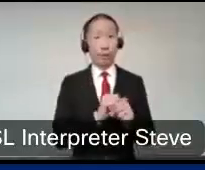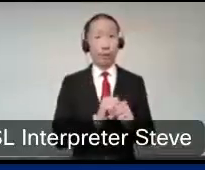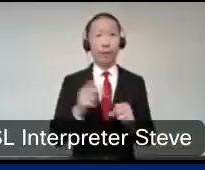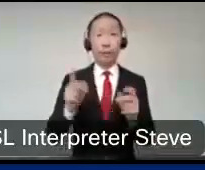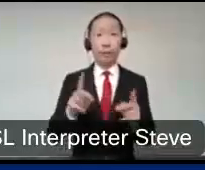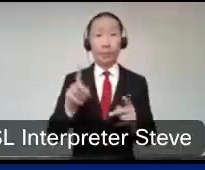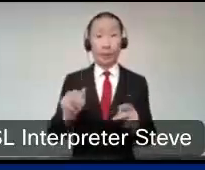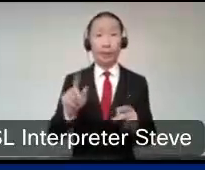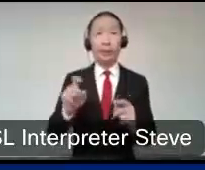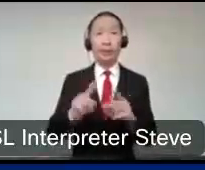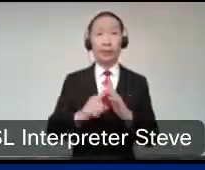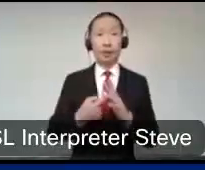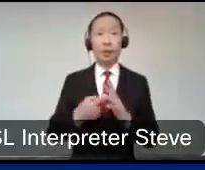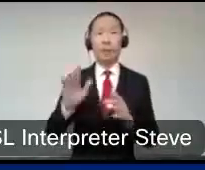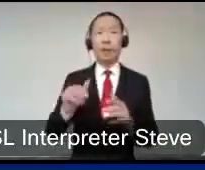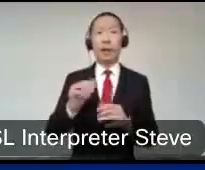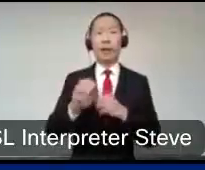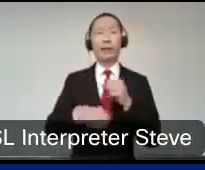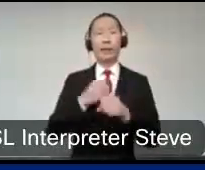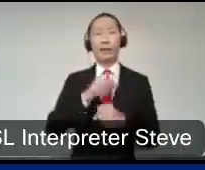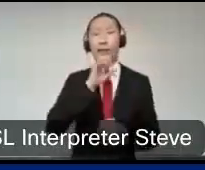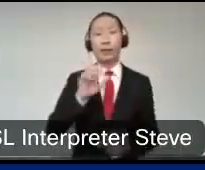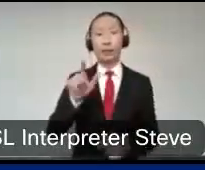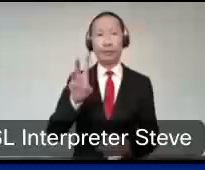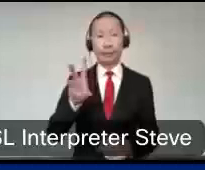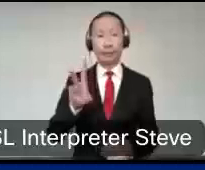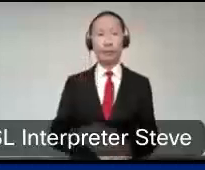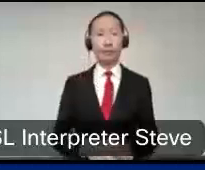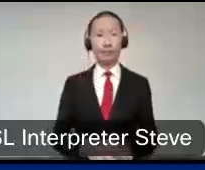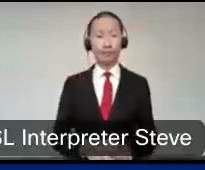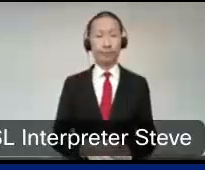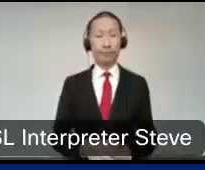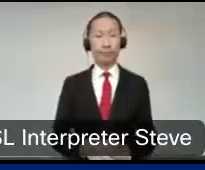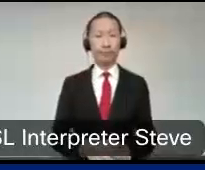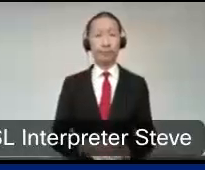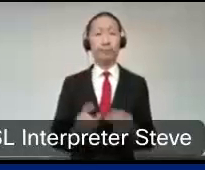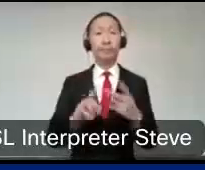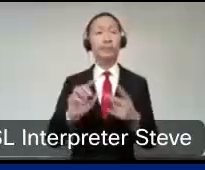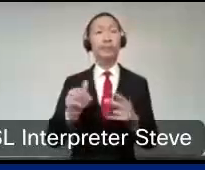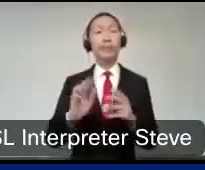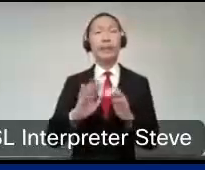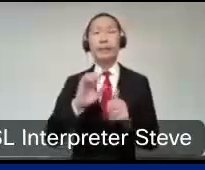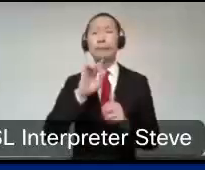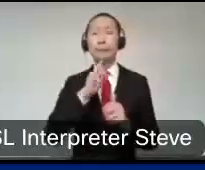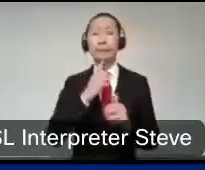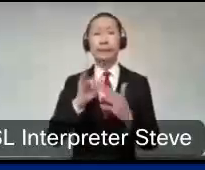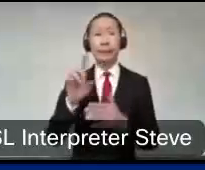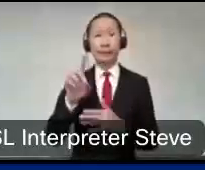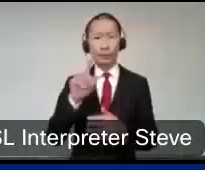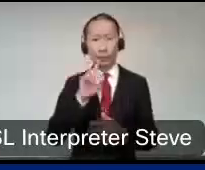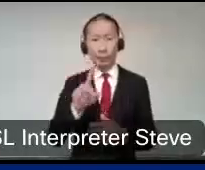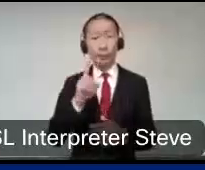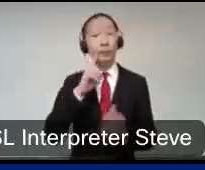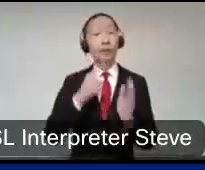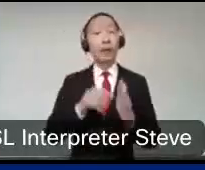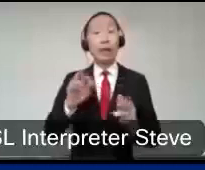needs to have begun by their 26th birthday. The other factor is the severity of the disability. So if a person